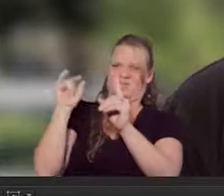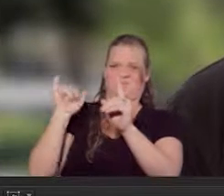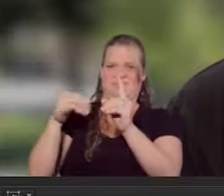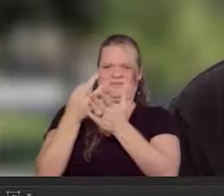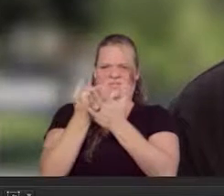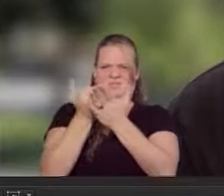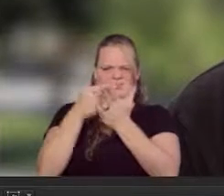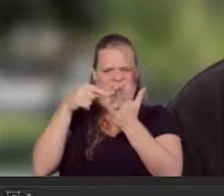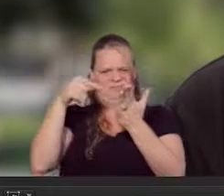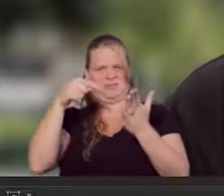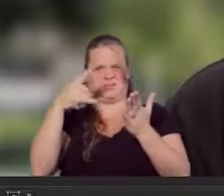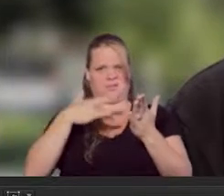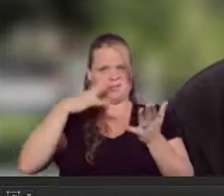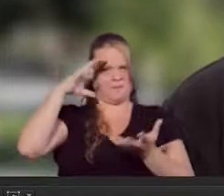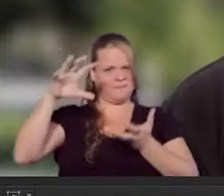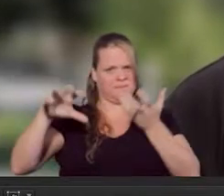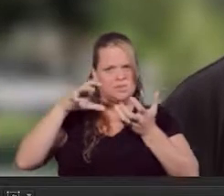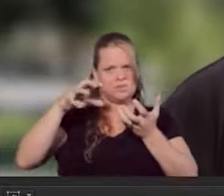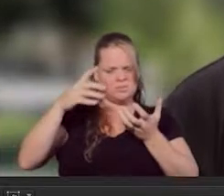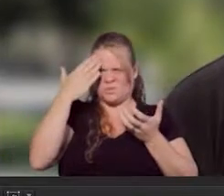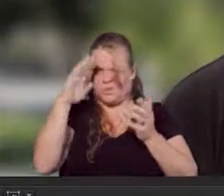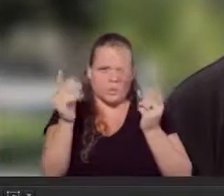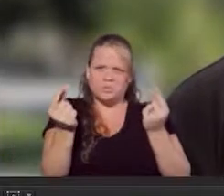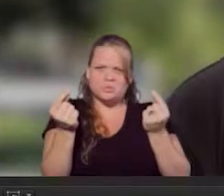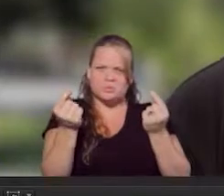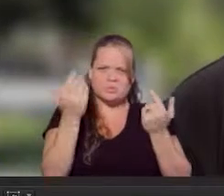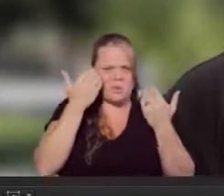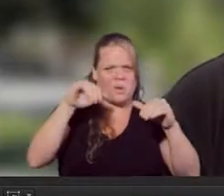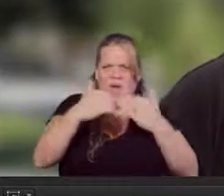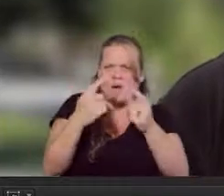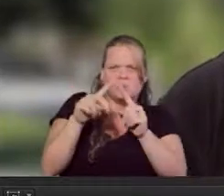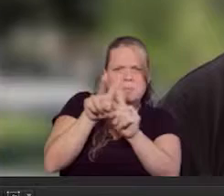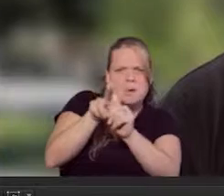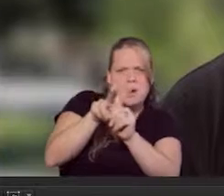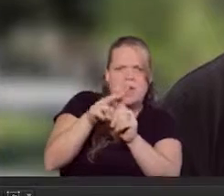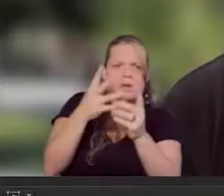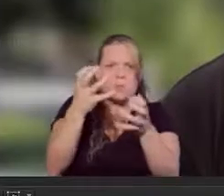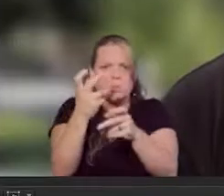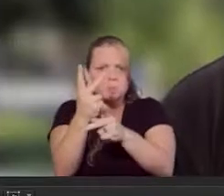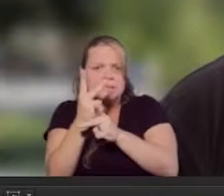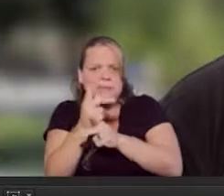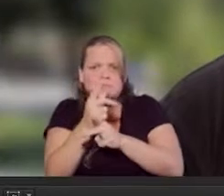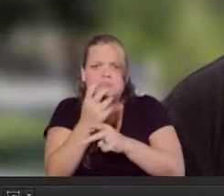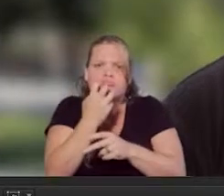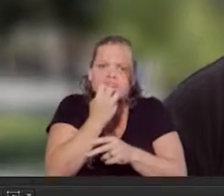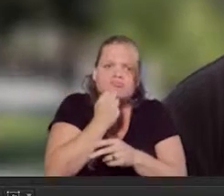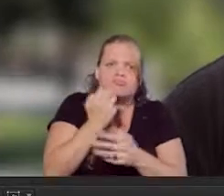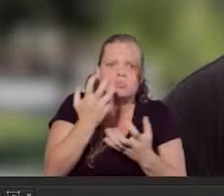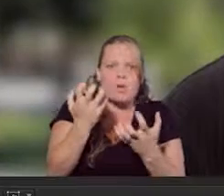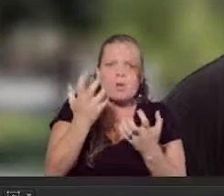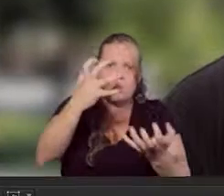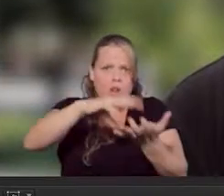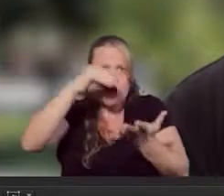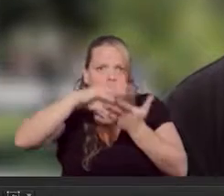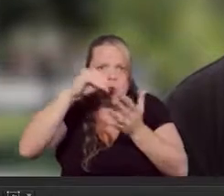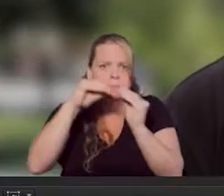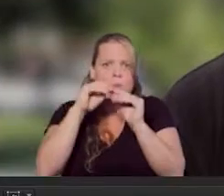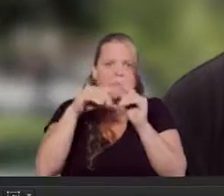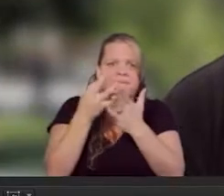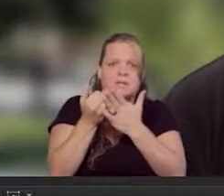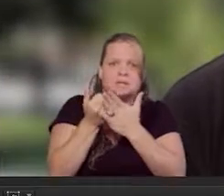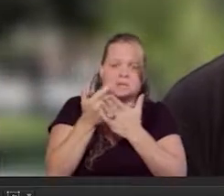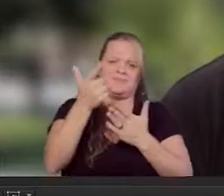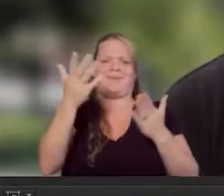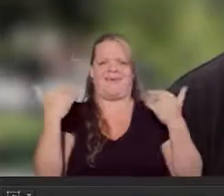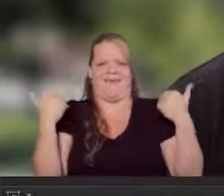Yeah, me too. Do you know how to apply for it and keep it? Well, if you don't and you want to learn more about the financial aid process, then you